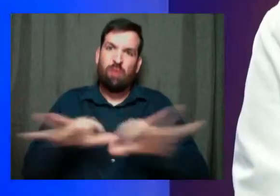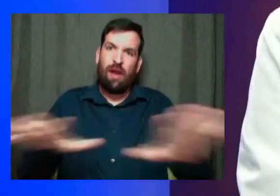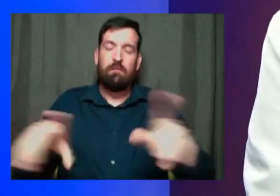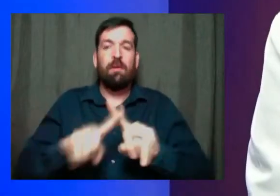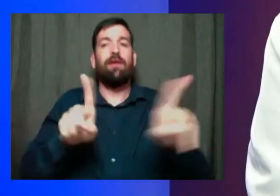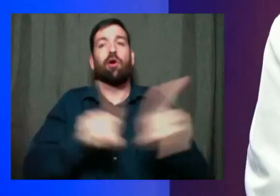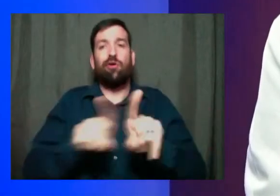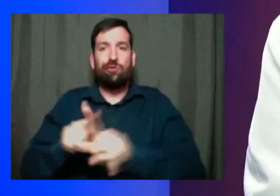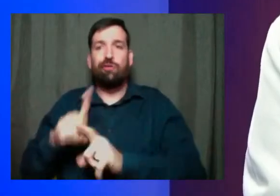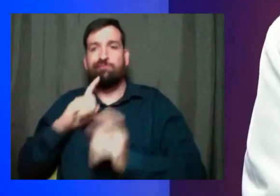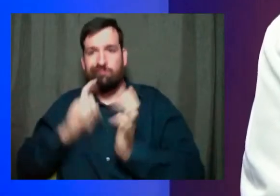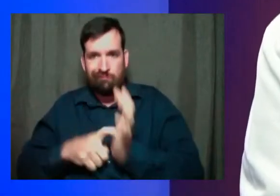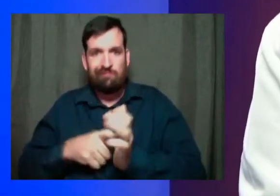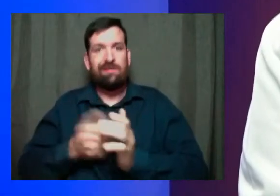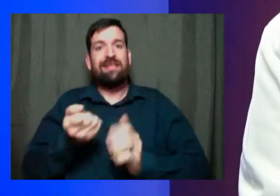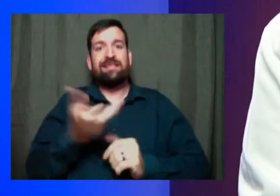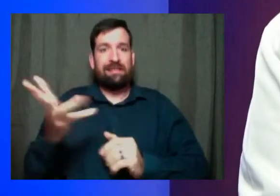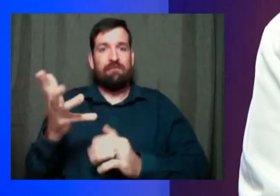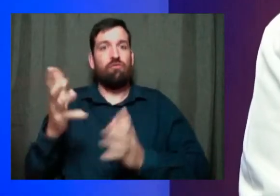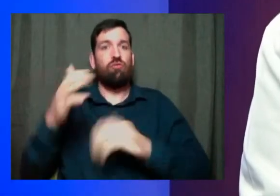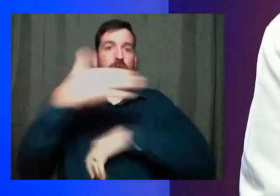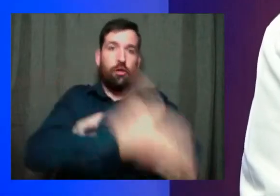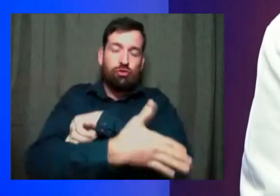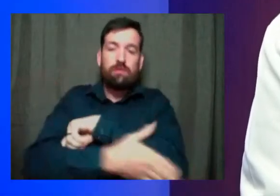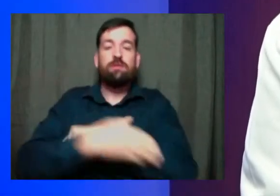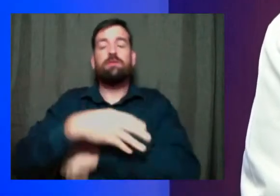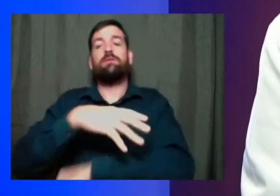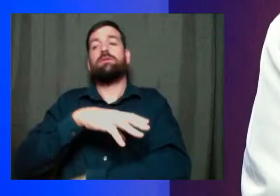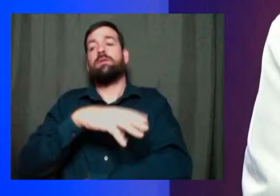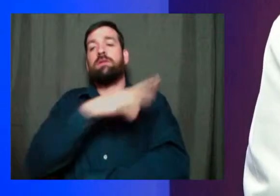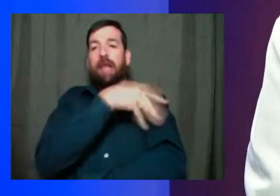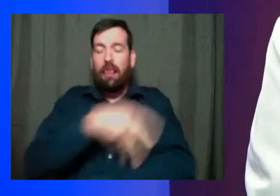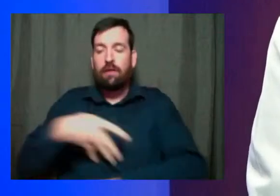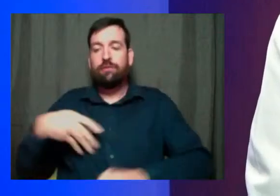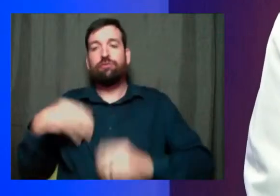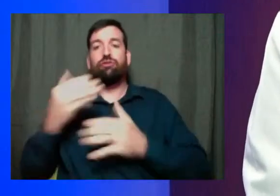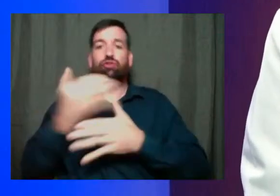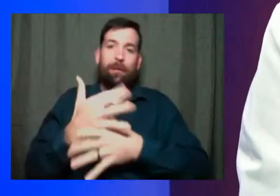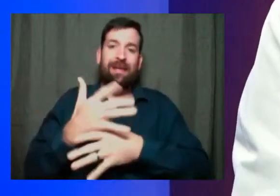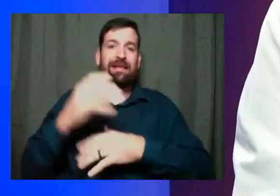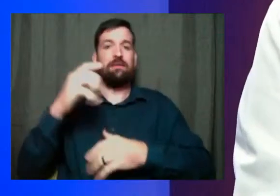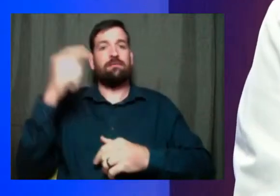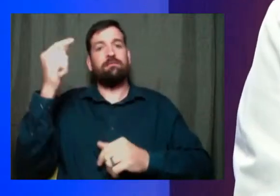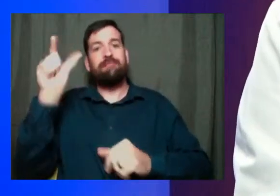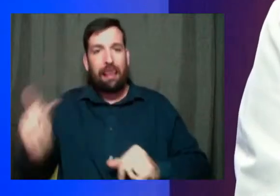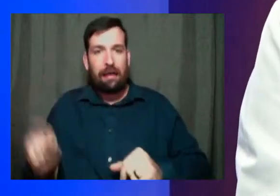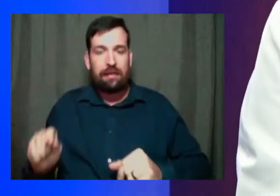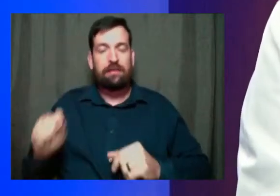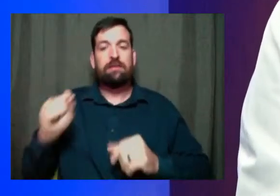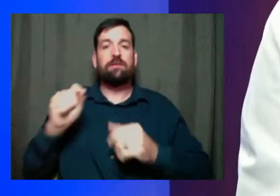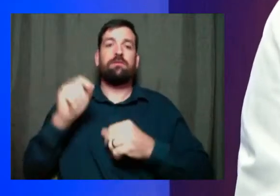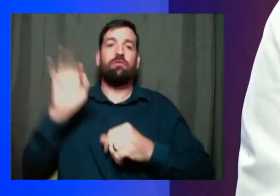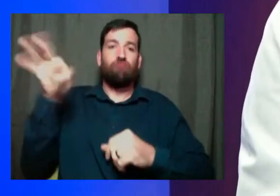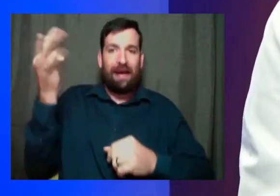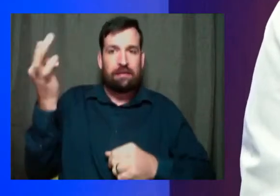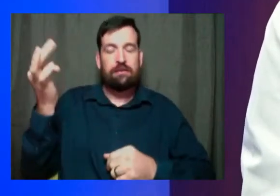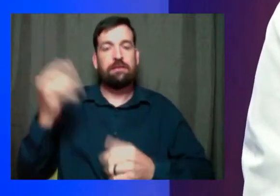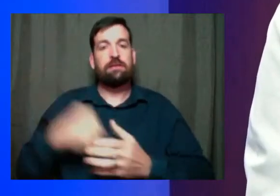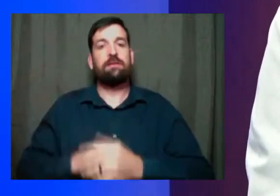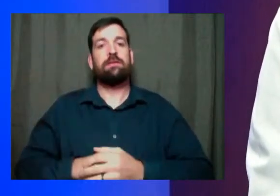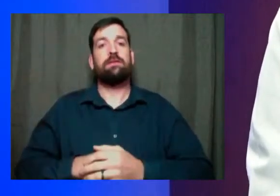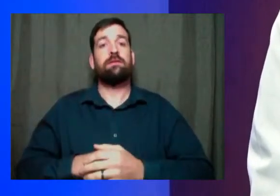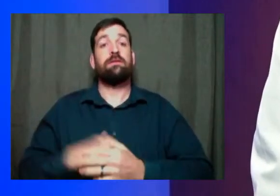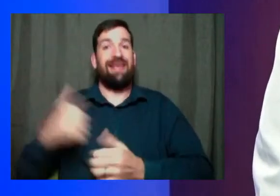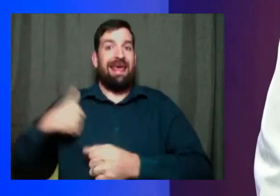multiple countries, including in Canada, Scotland, Britain, Germany, Italy, France, other places. And what we know is, as it spreads, it